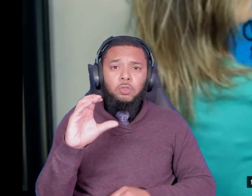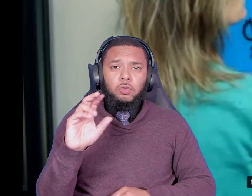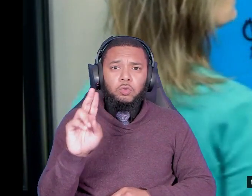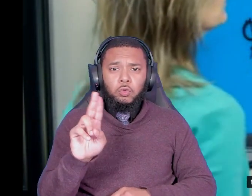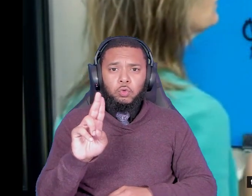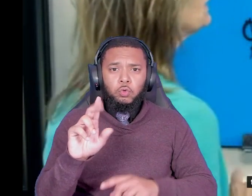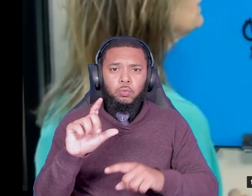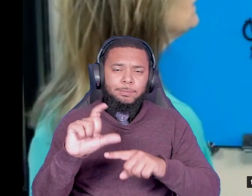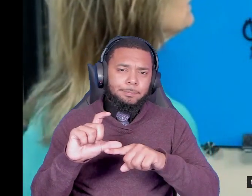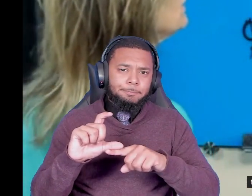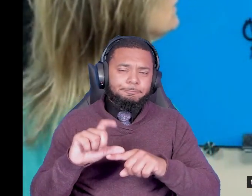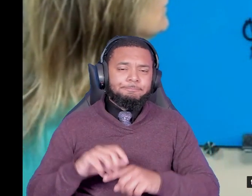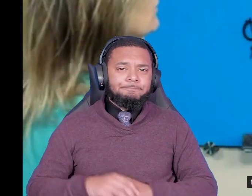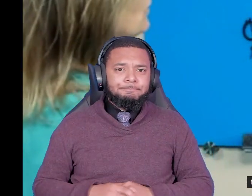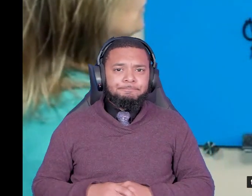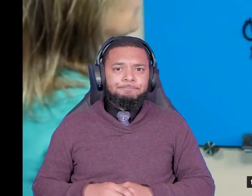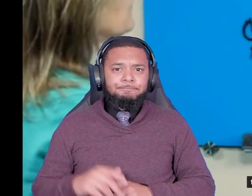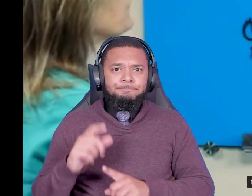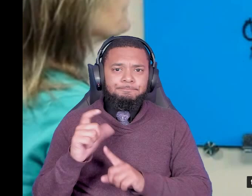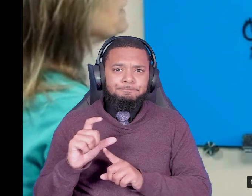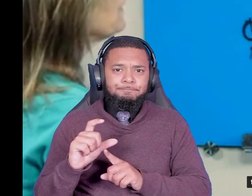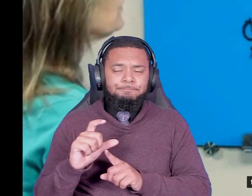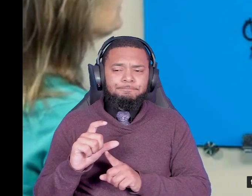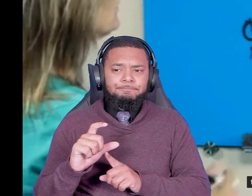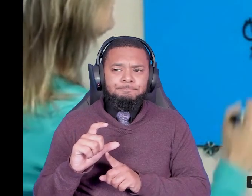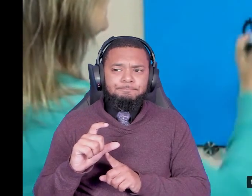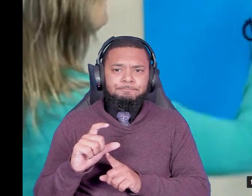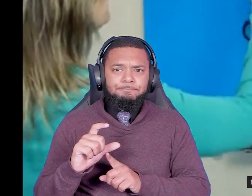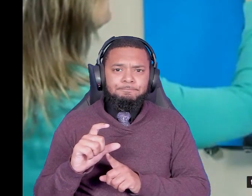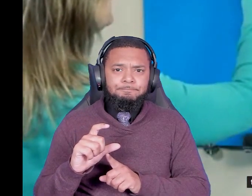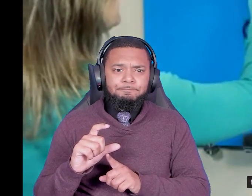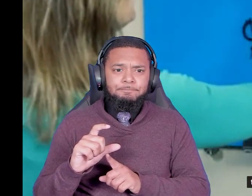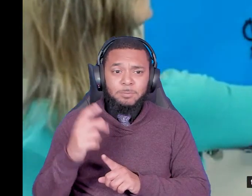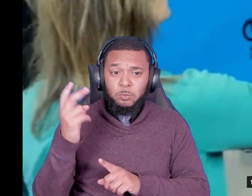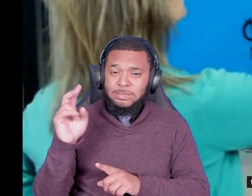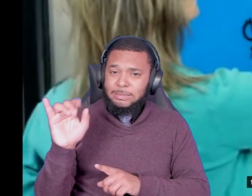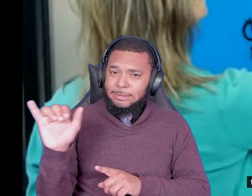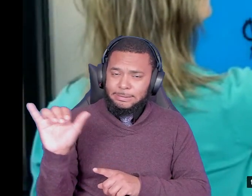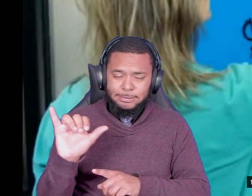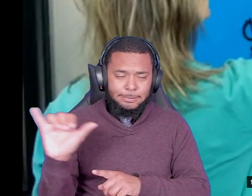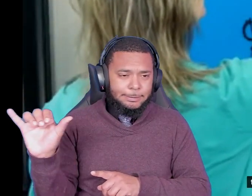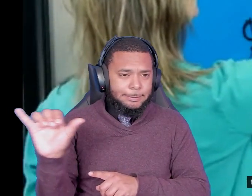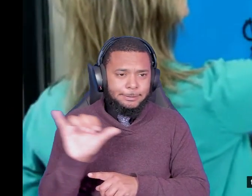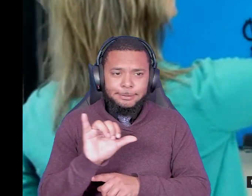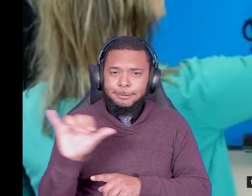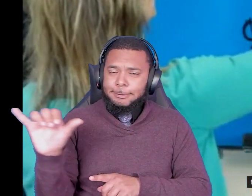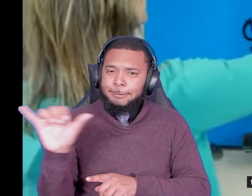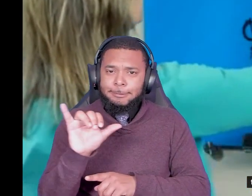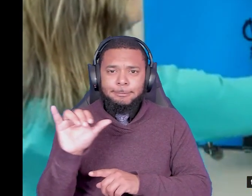U character. So there's the same exact